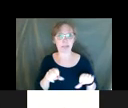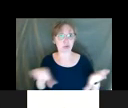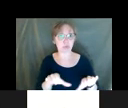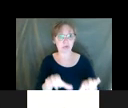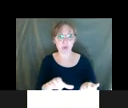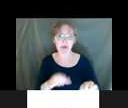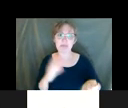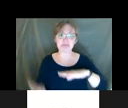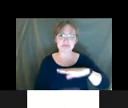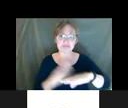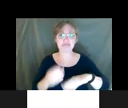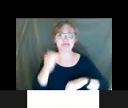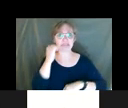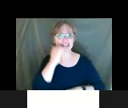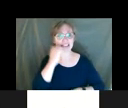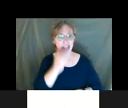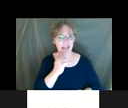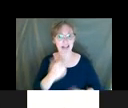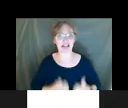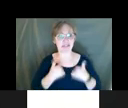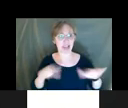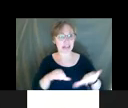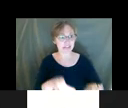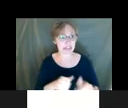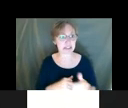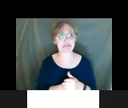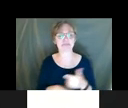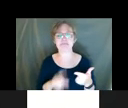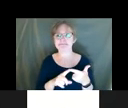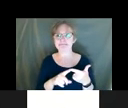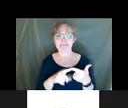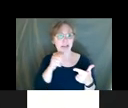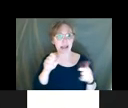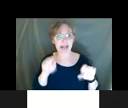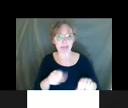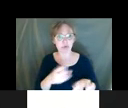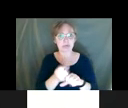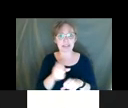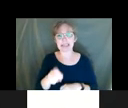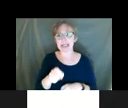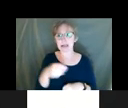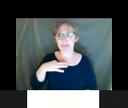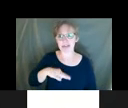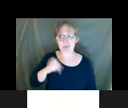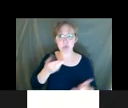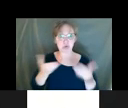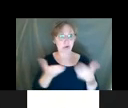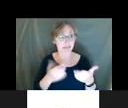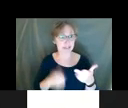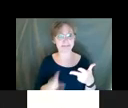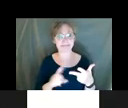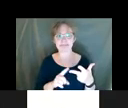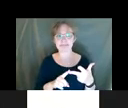daily living activities, unable to obtain needed benefits and services, defenseless